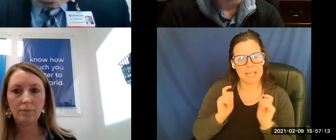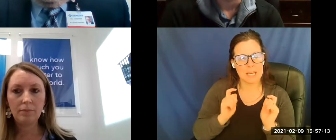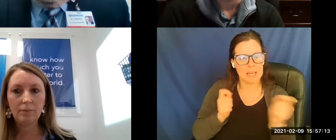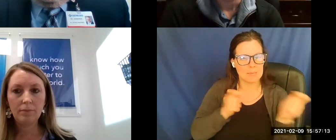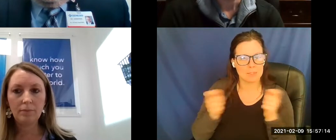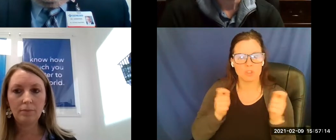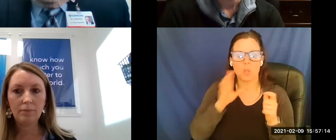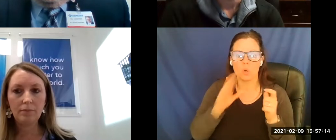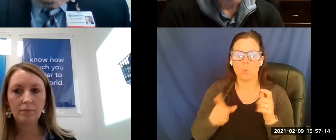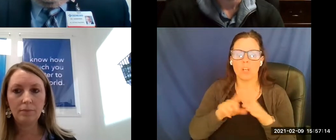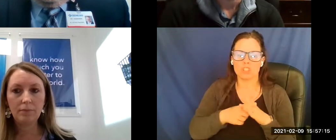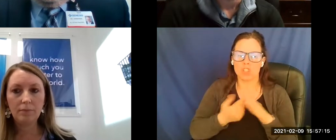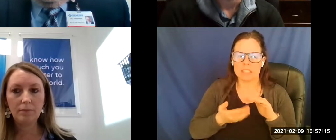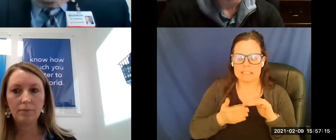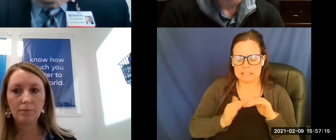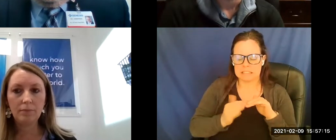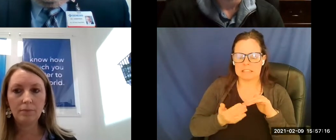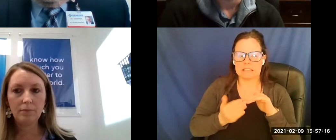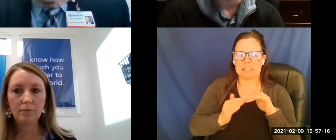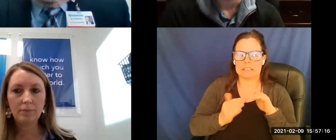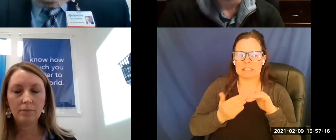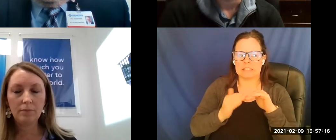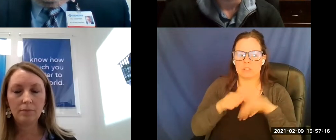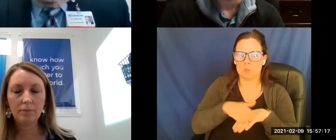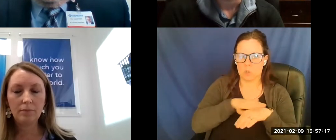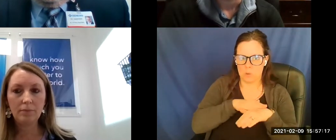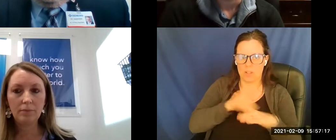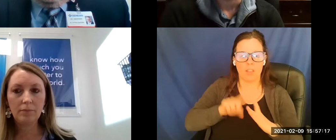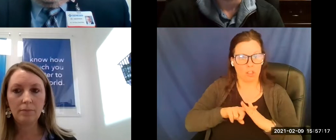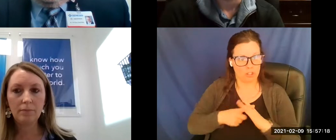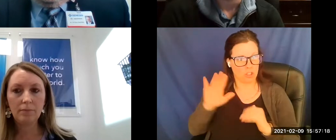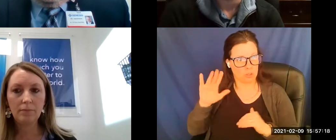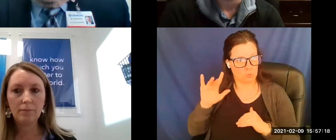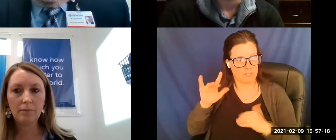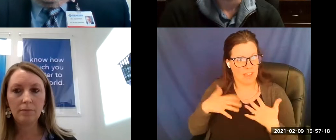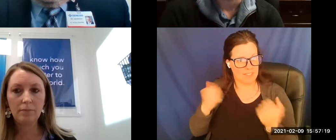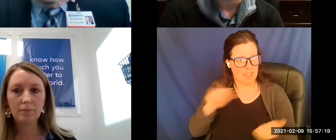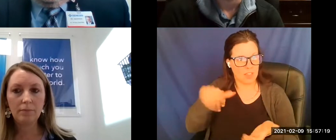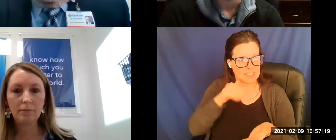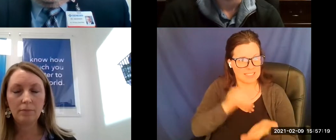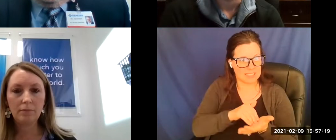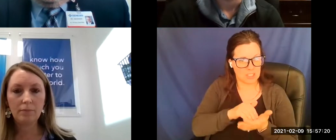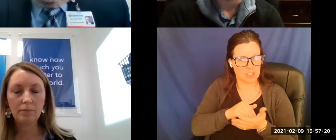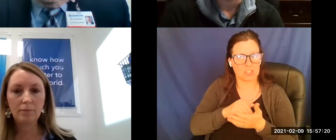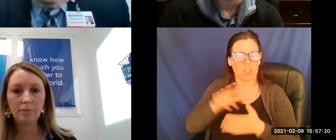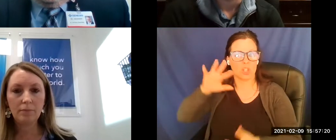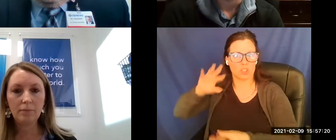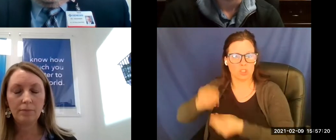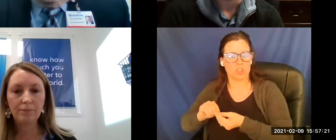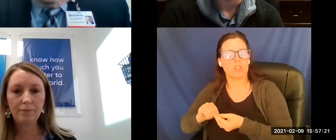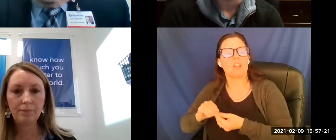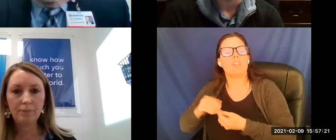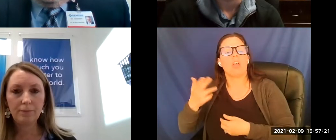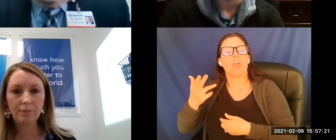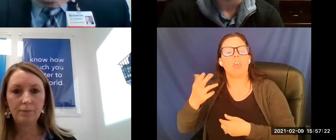up very slowly. They are starting with 25 health centers out of 1,300 starting next week, and they